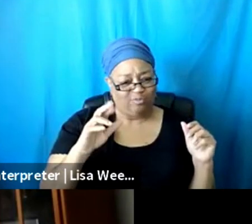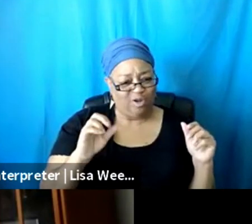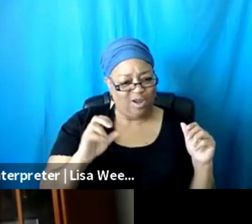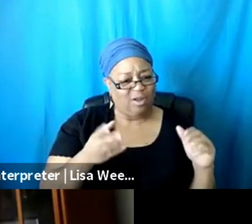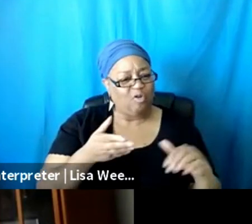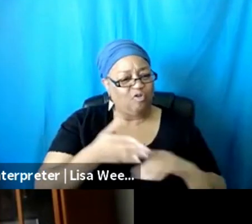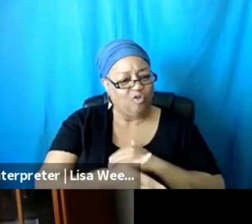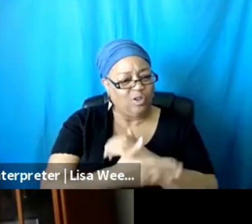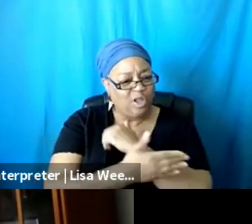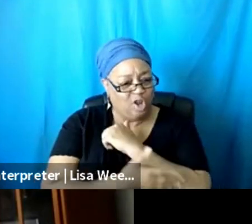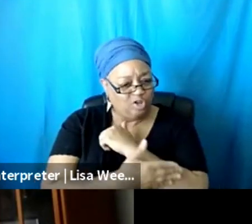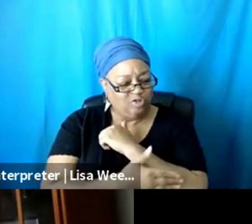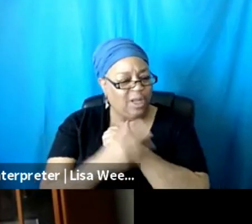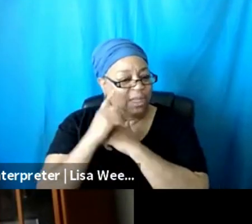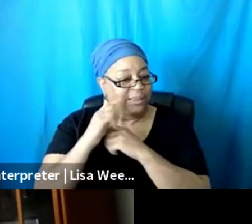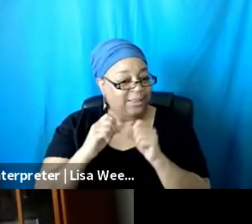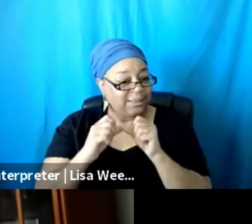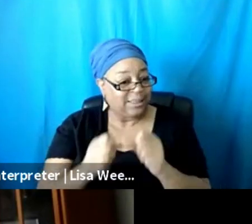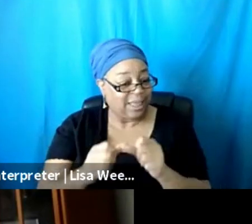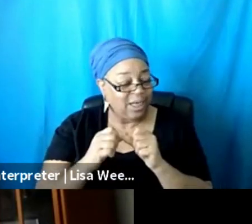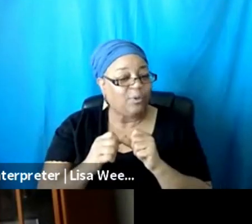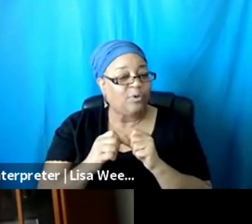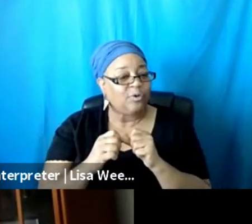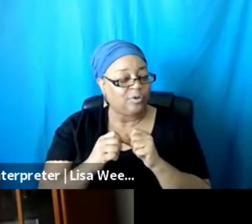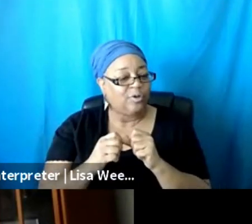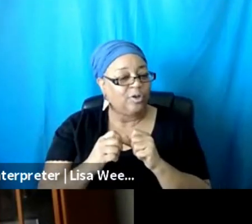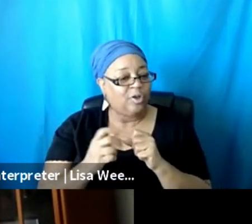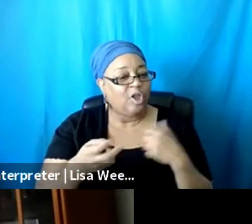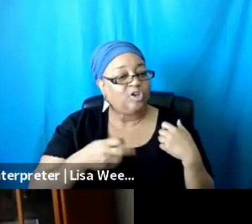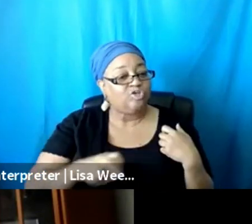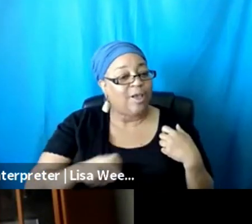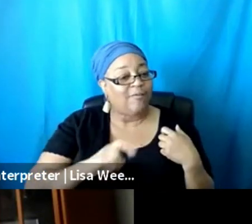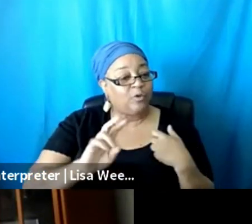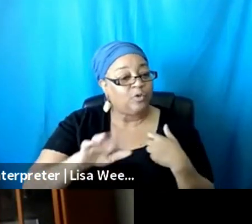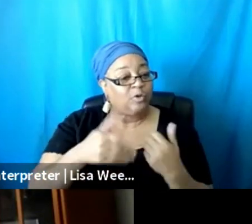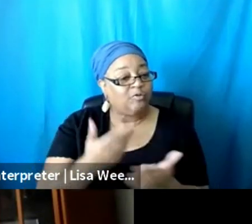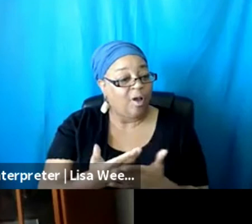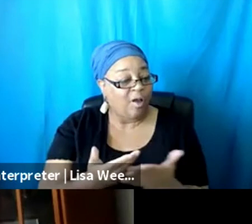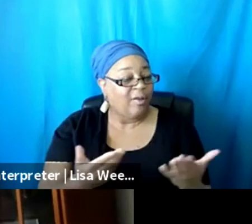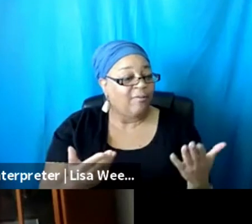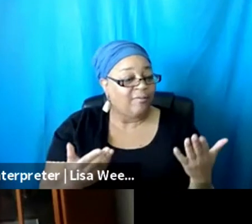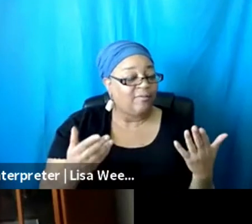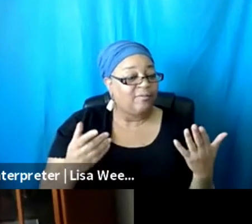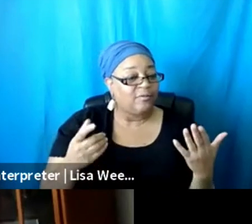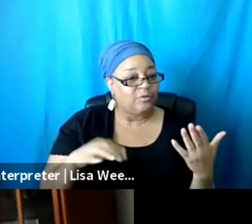to help us get to where our counterparts are in the rest of the world.